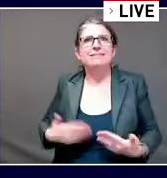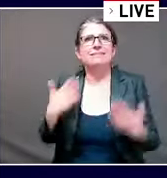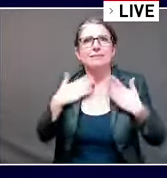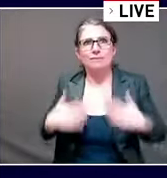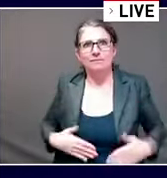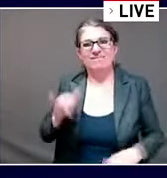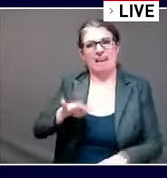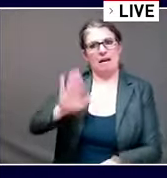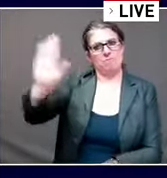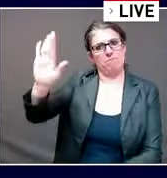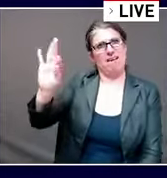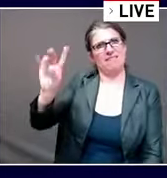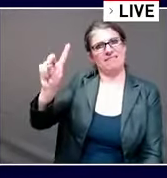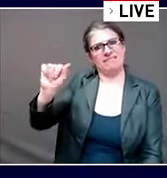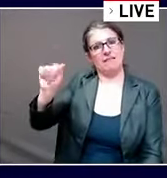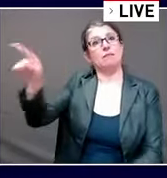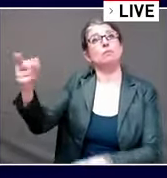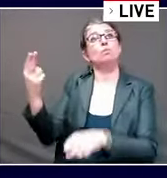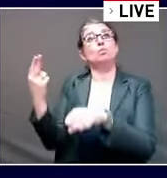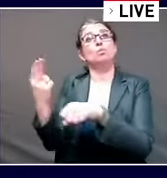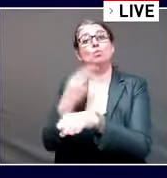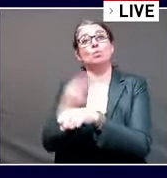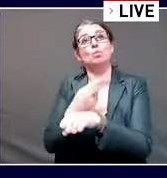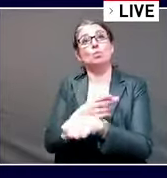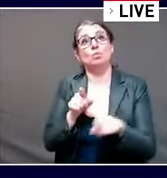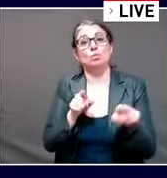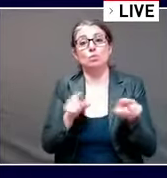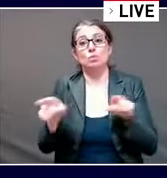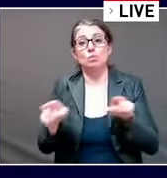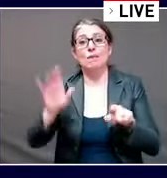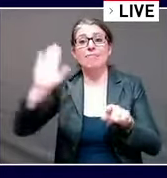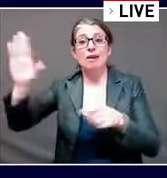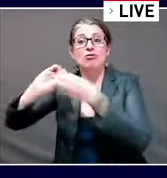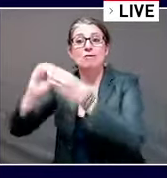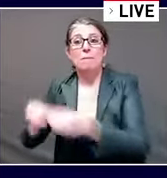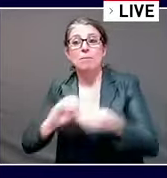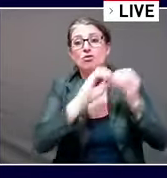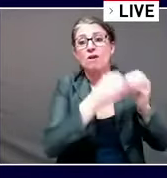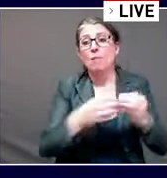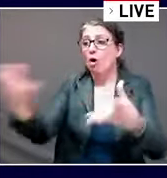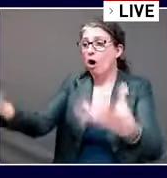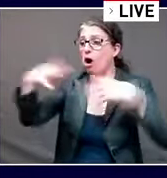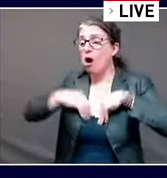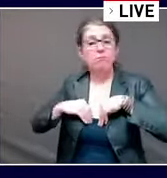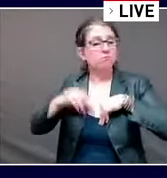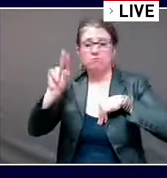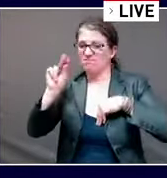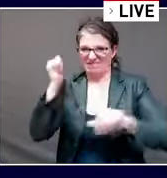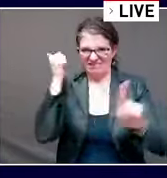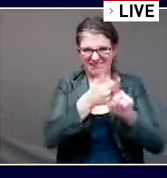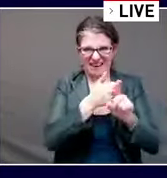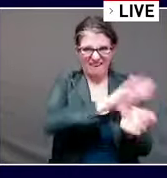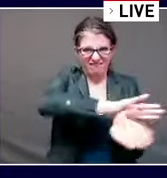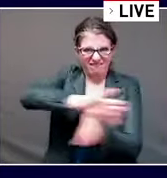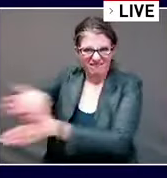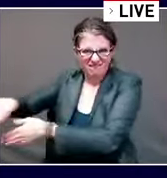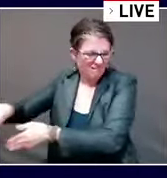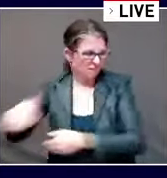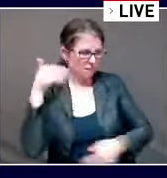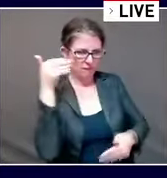pharmaceutical company. They don't just rely on the publication that gets printed in a journal. What these scientists do is literally start from